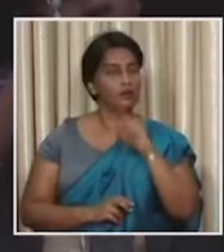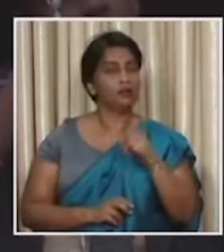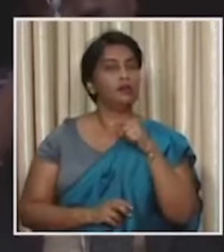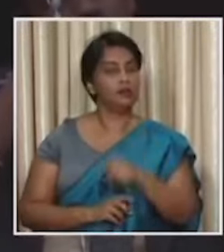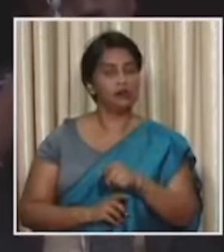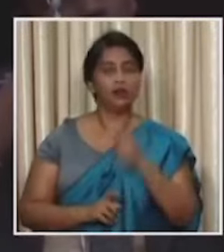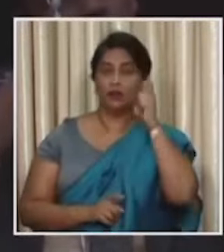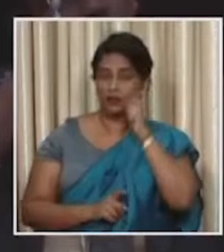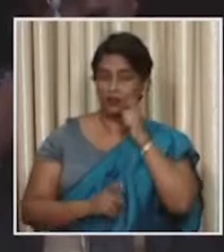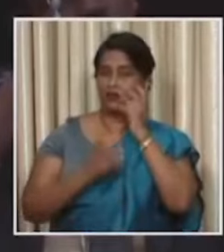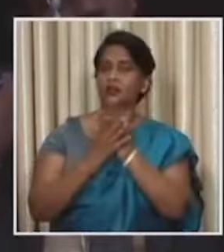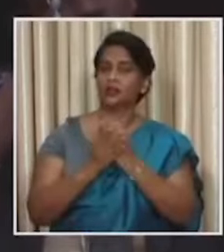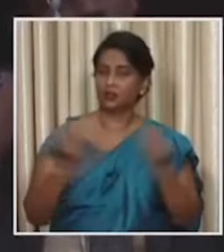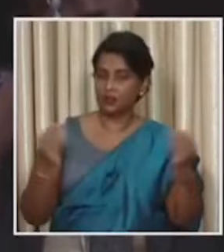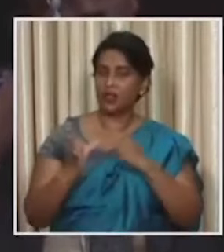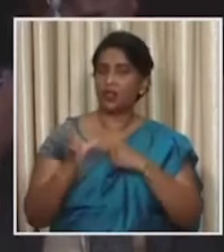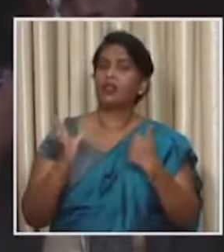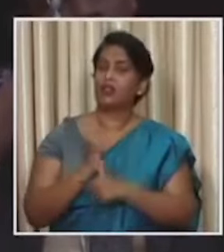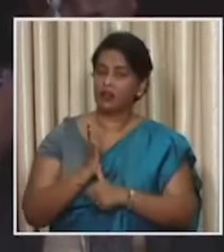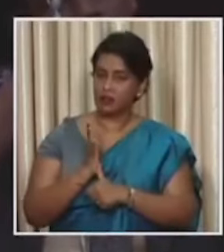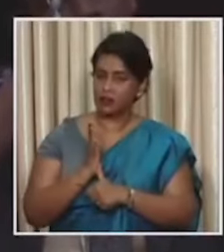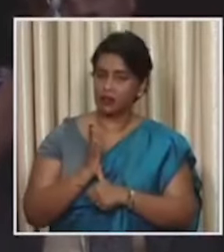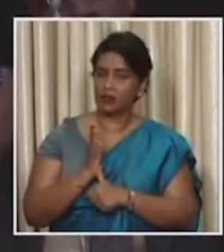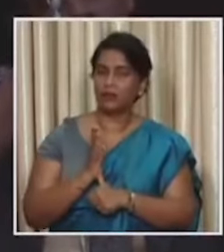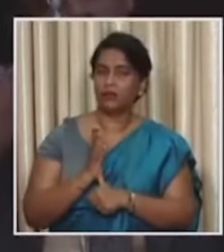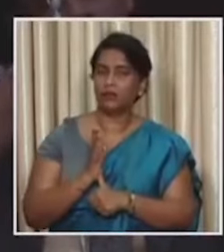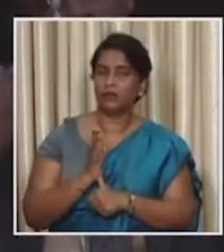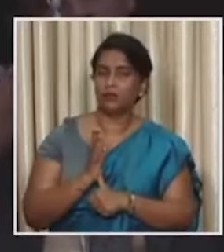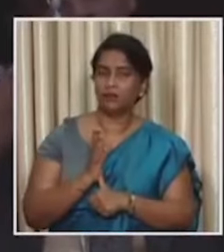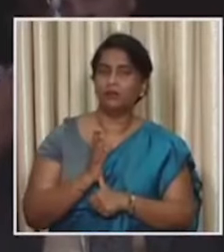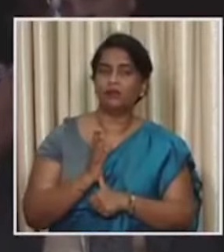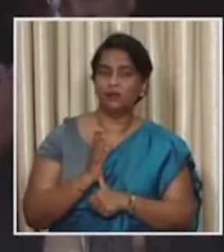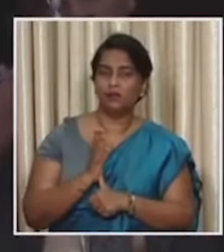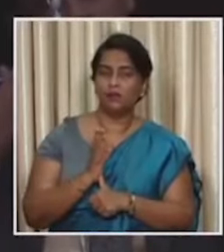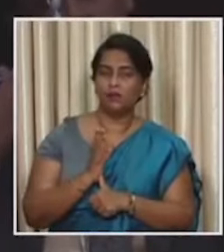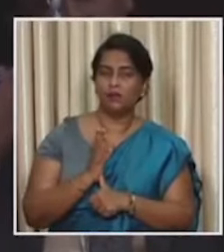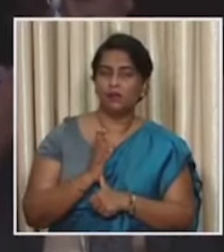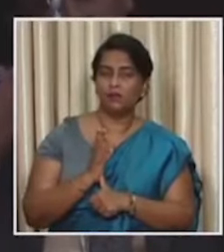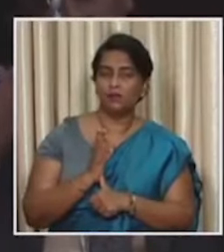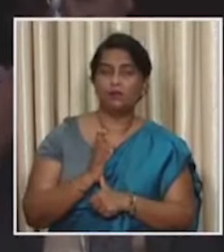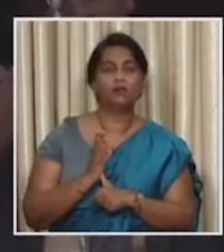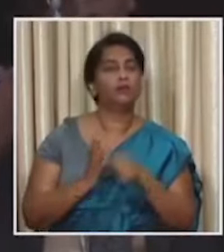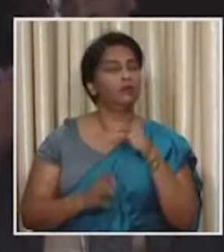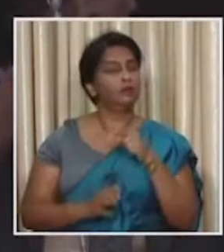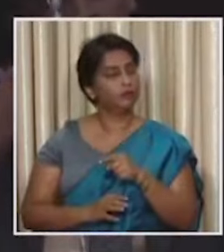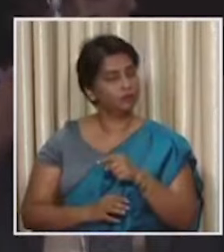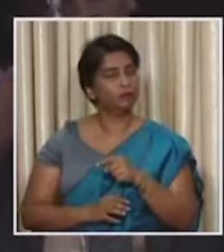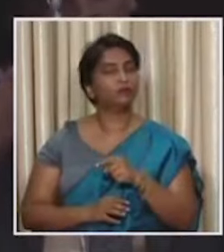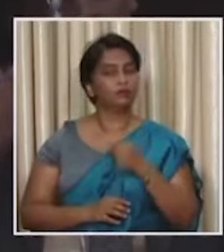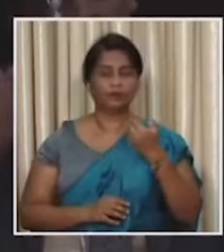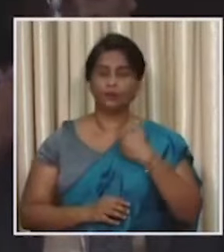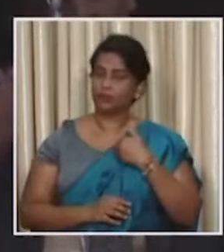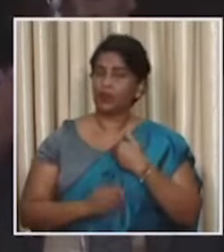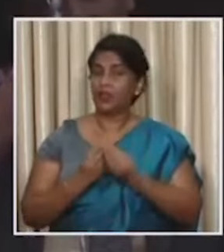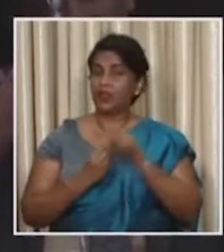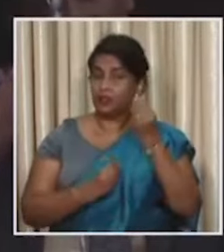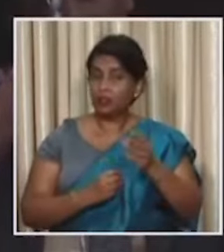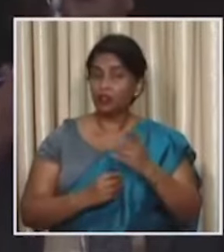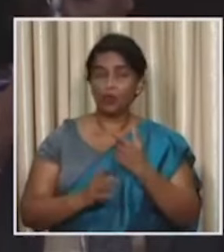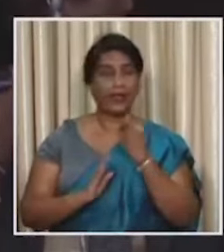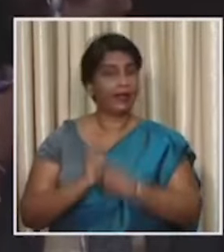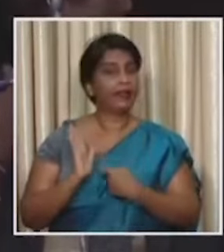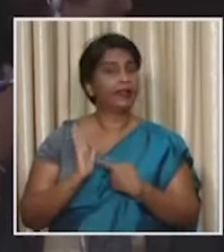used your time at all, is up. Not only in the Northeast, but also in the South. There are provisions within the Penal Code, there are